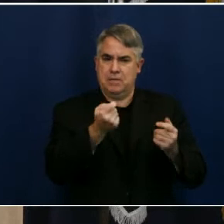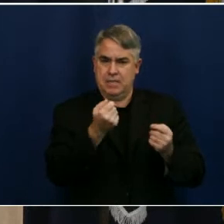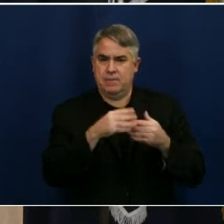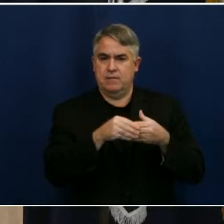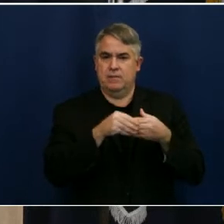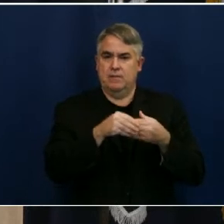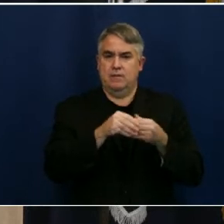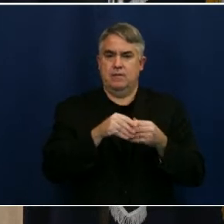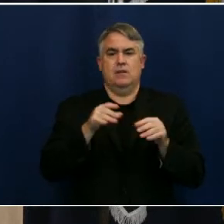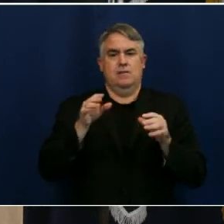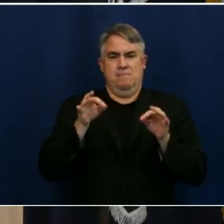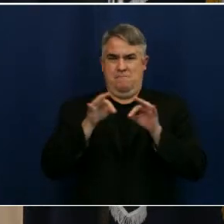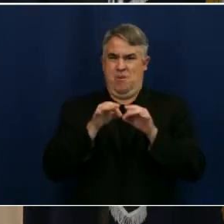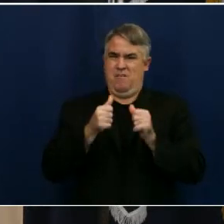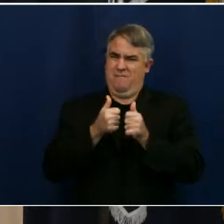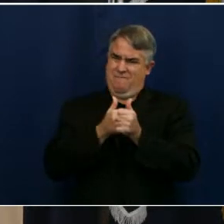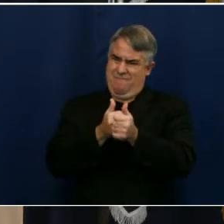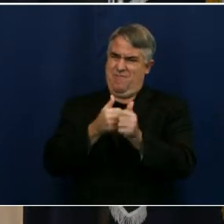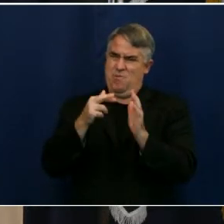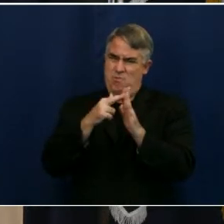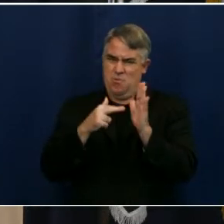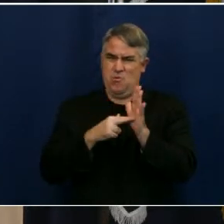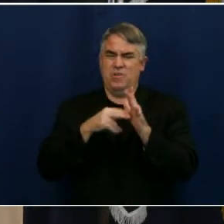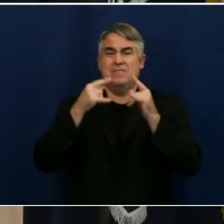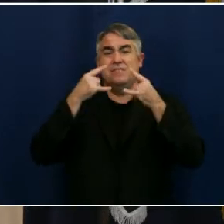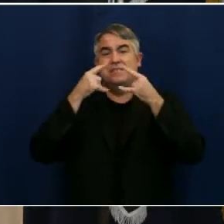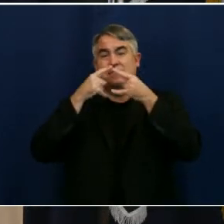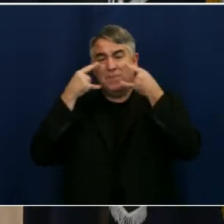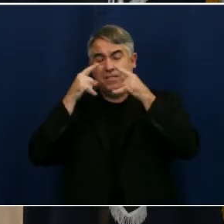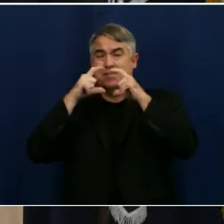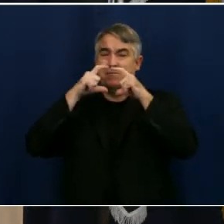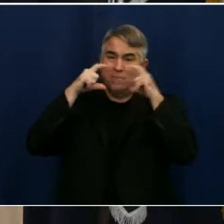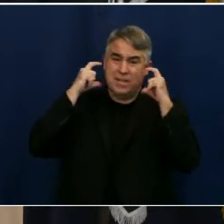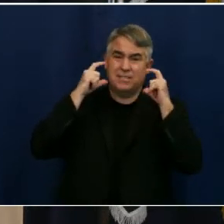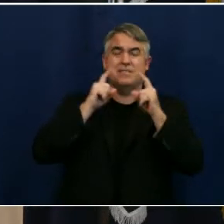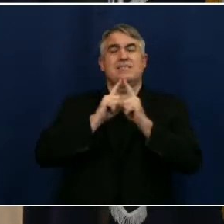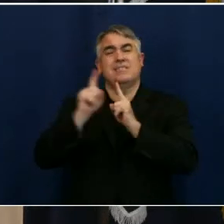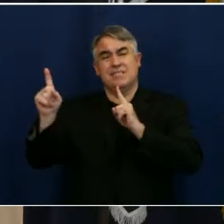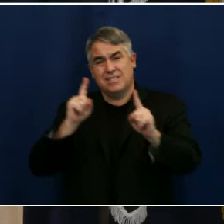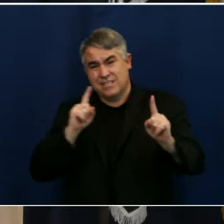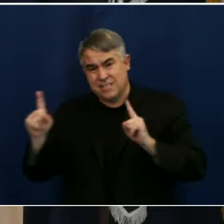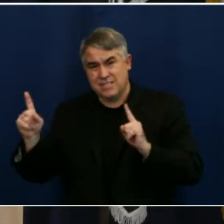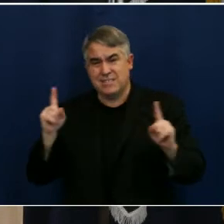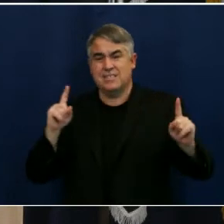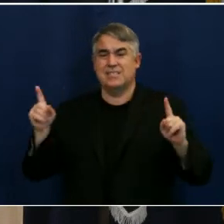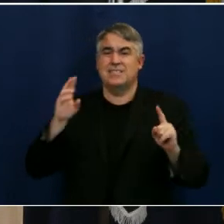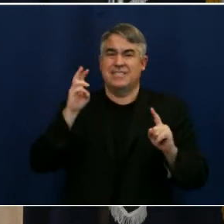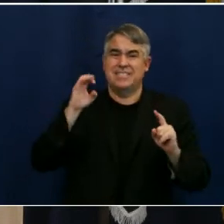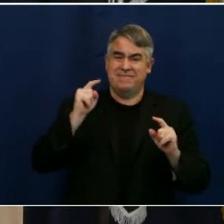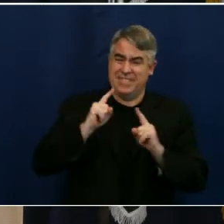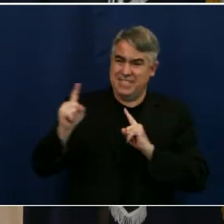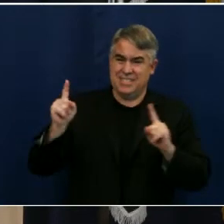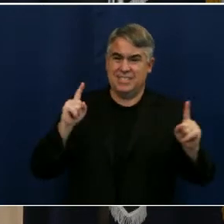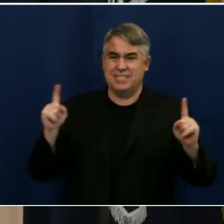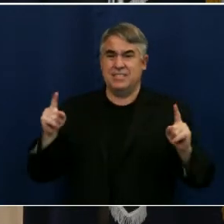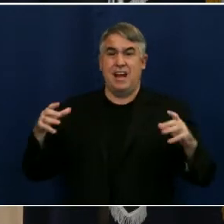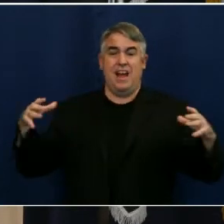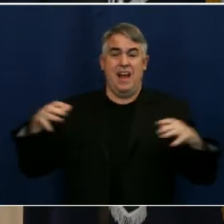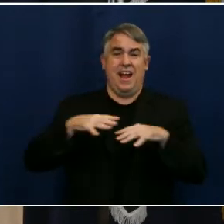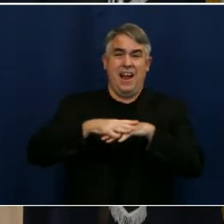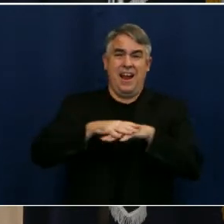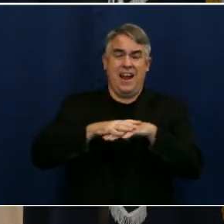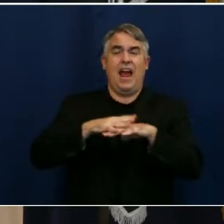their part, wearing your face mask, physical distancing, and making sure that we're outdoors if we're doing any gathering